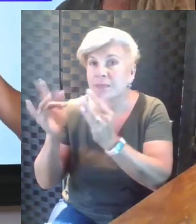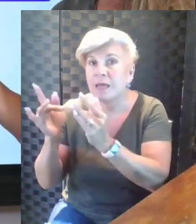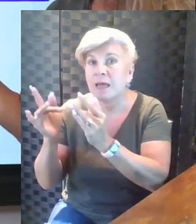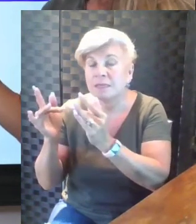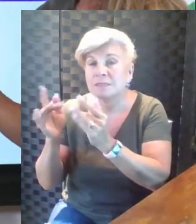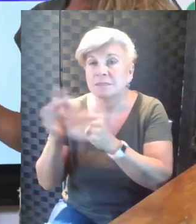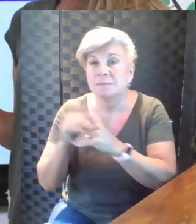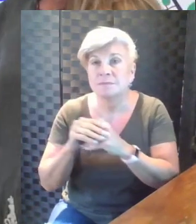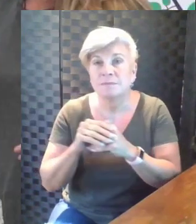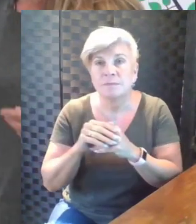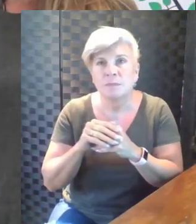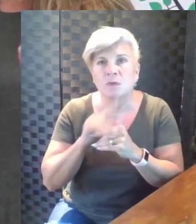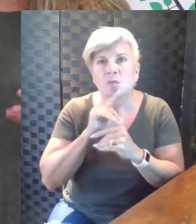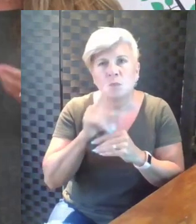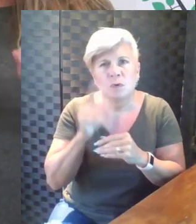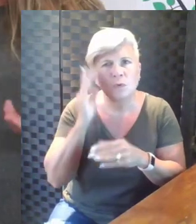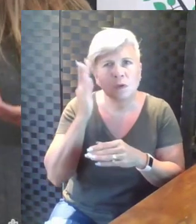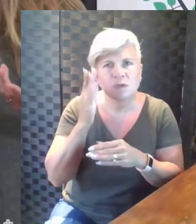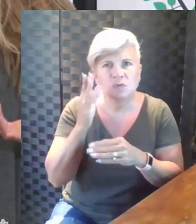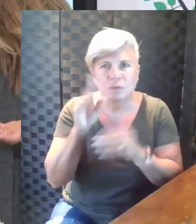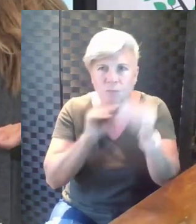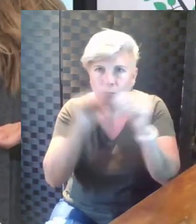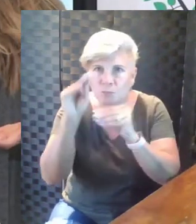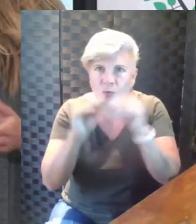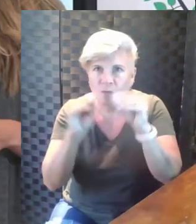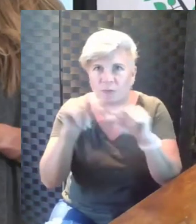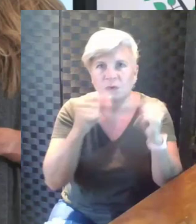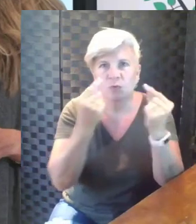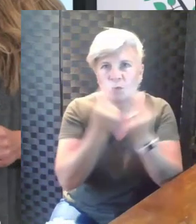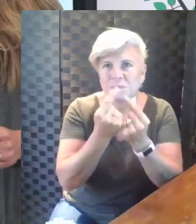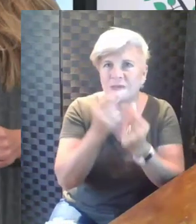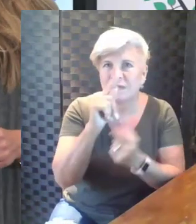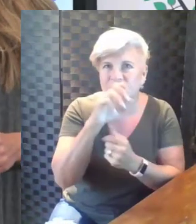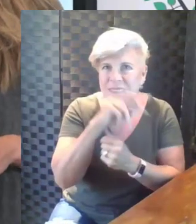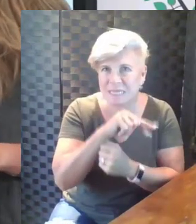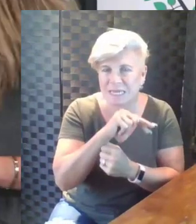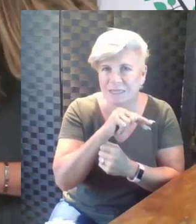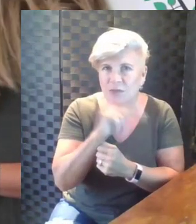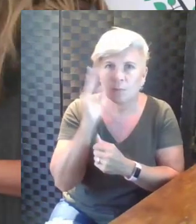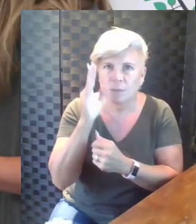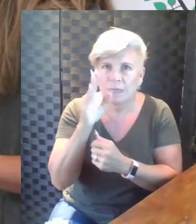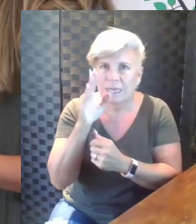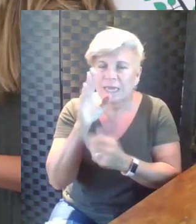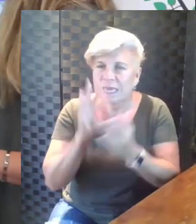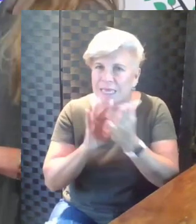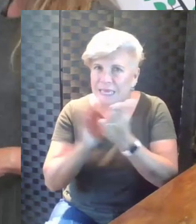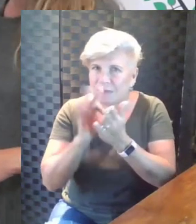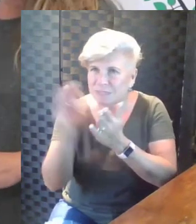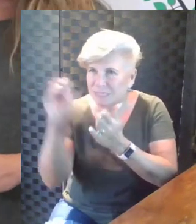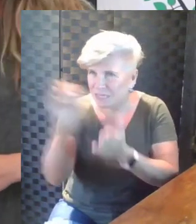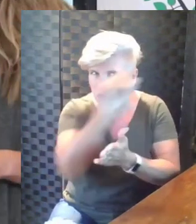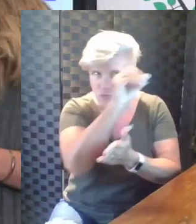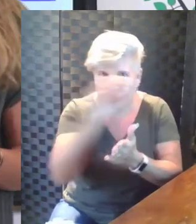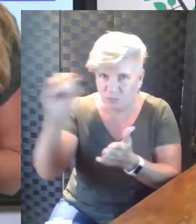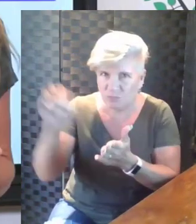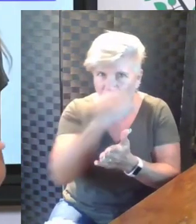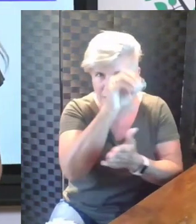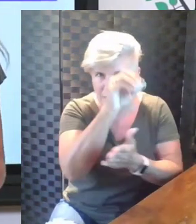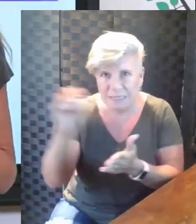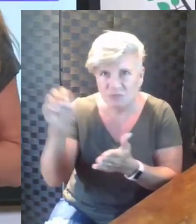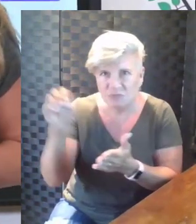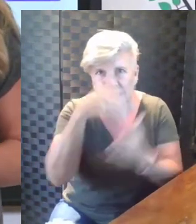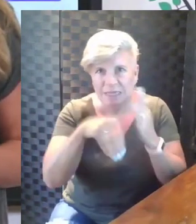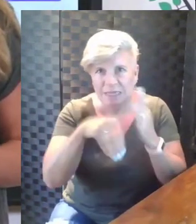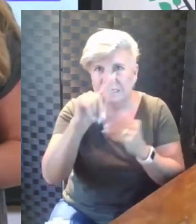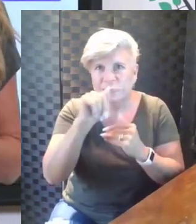screenshot of the game. And you're really going to be manipulating groups of 10, meaning you're going to be counting and dragging objects into 10 frames to